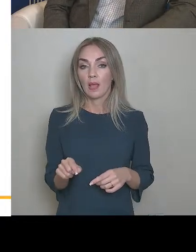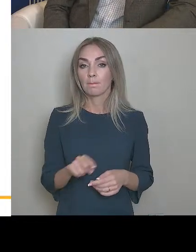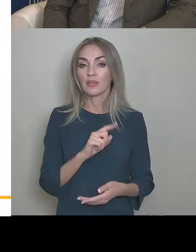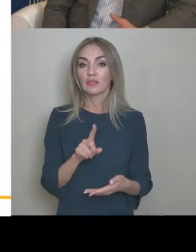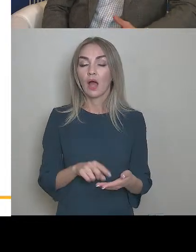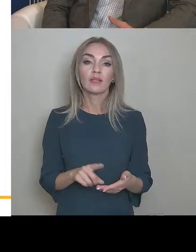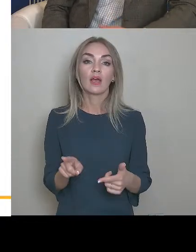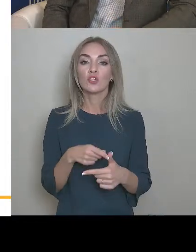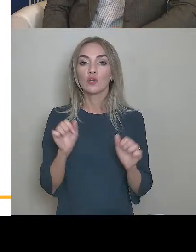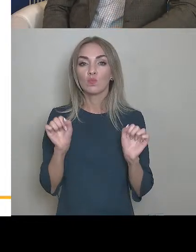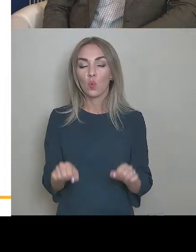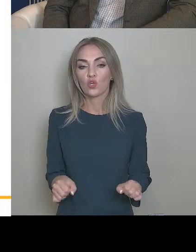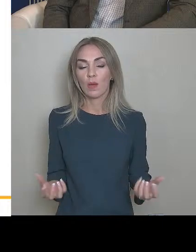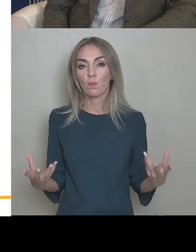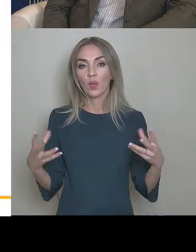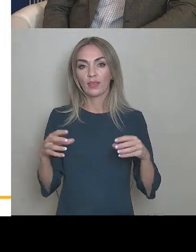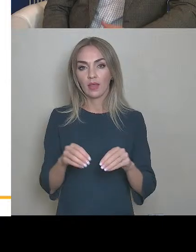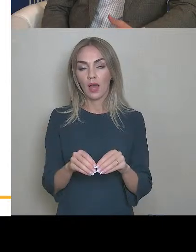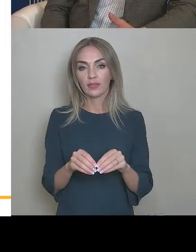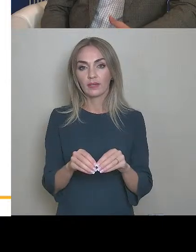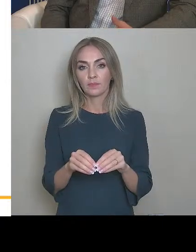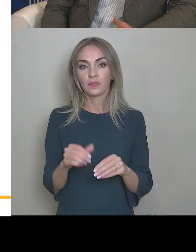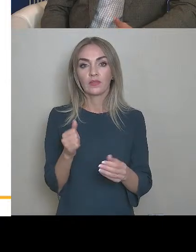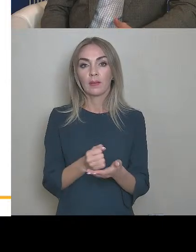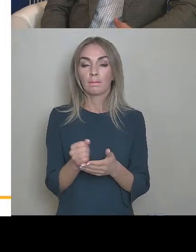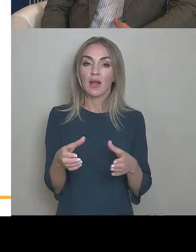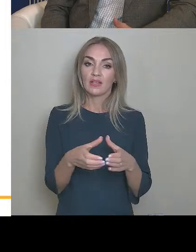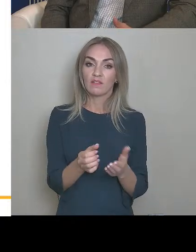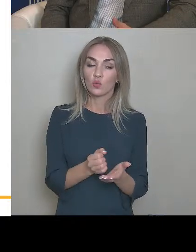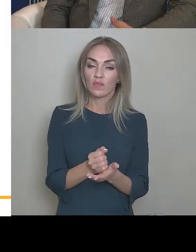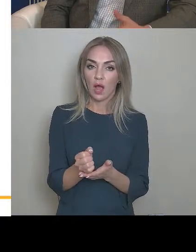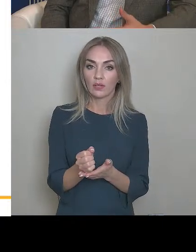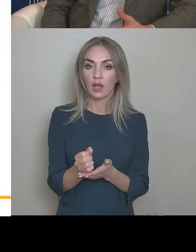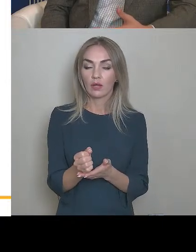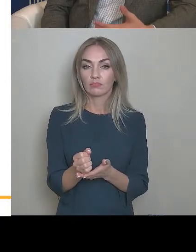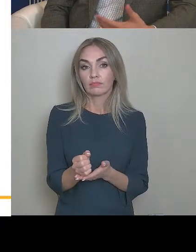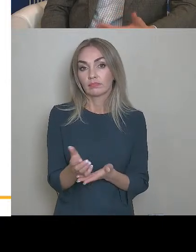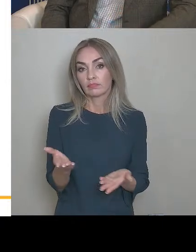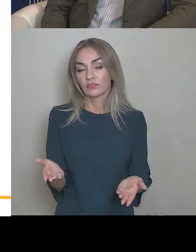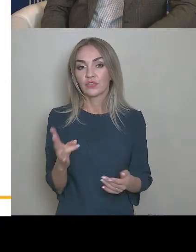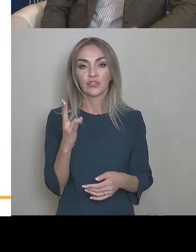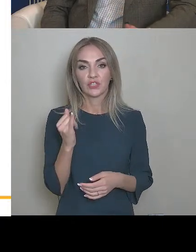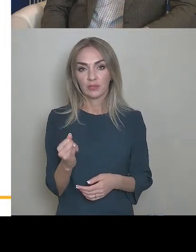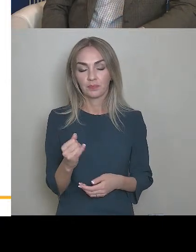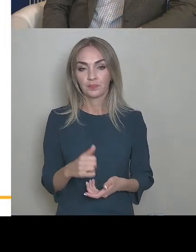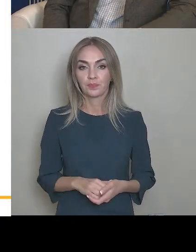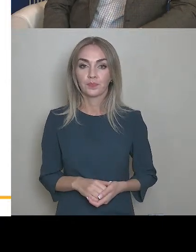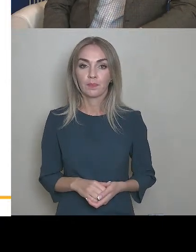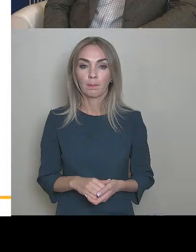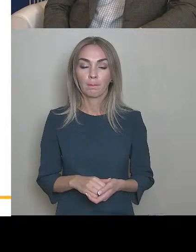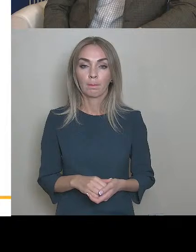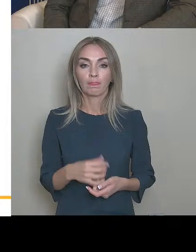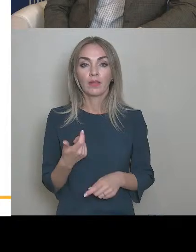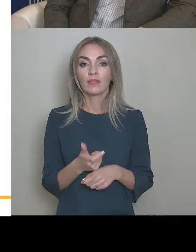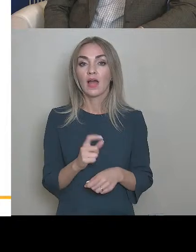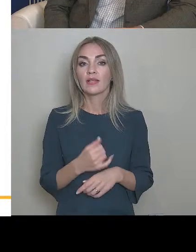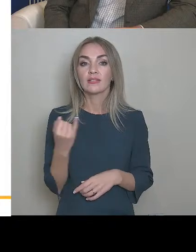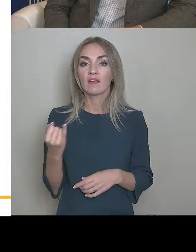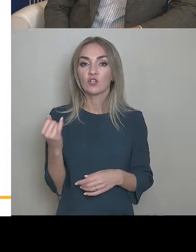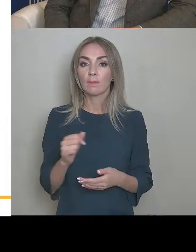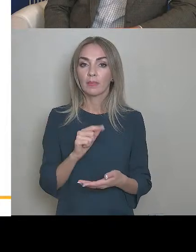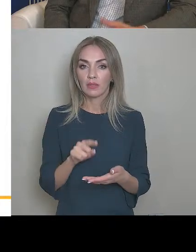were to do with the electoral process that the bill was to address. Self-nomination and party nomination,